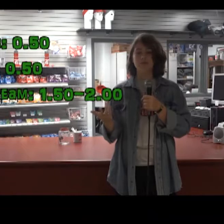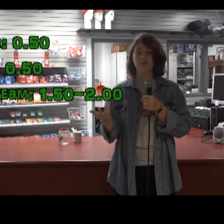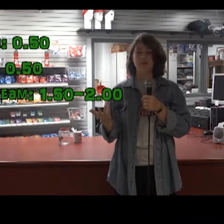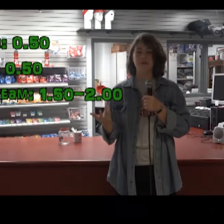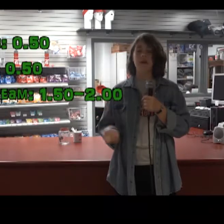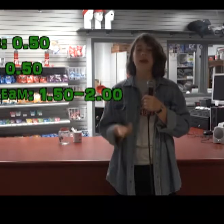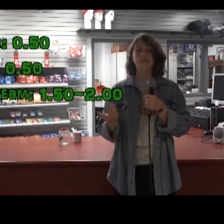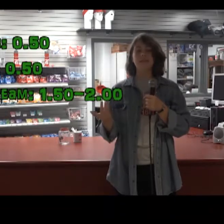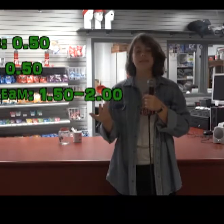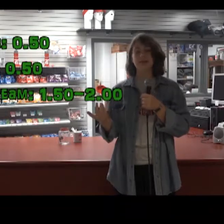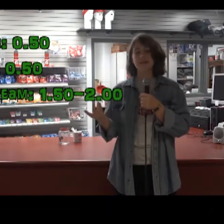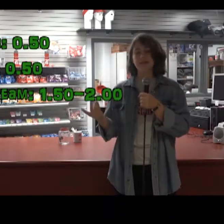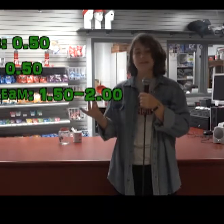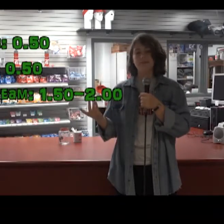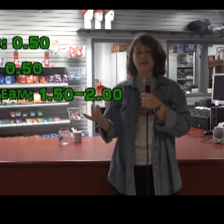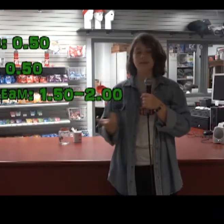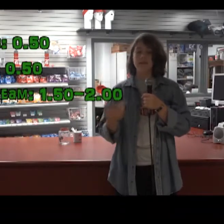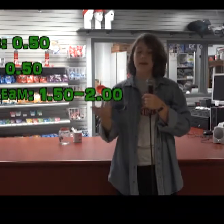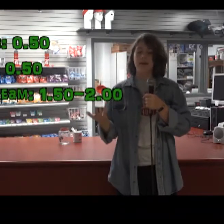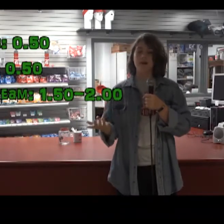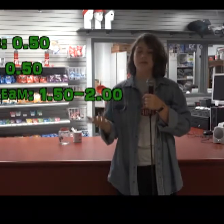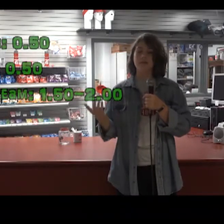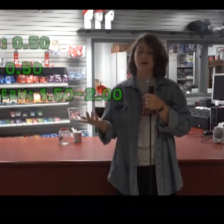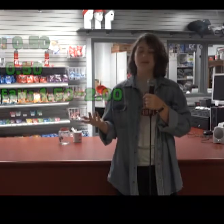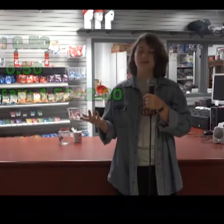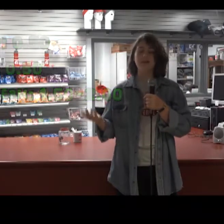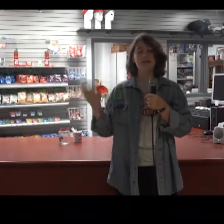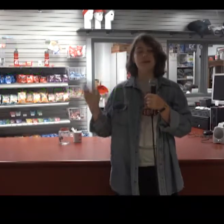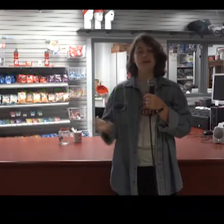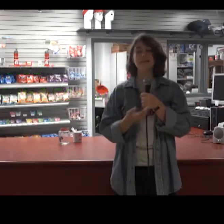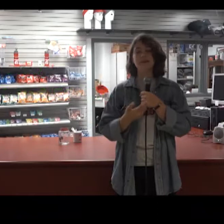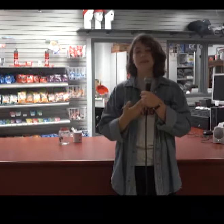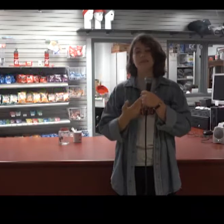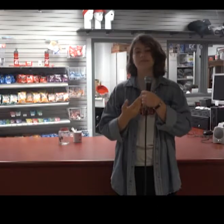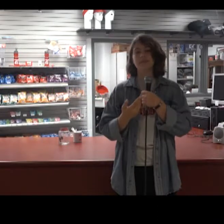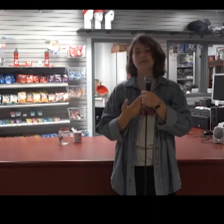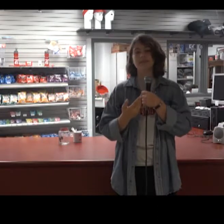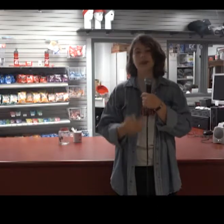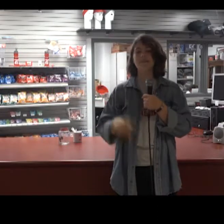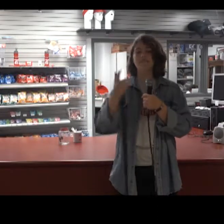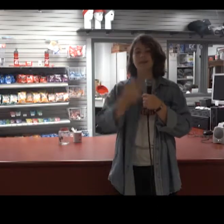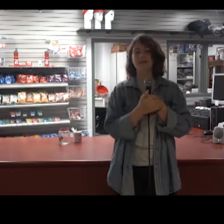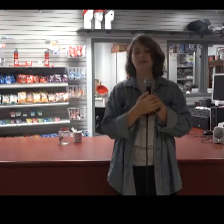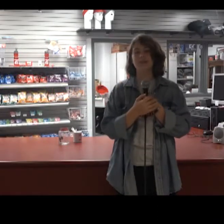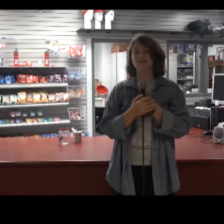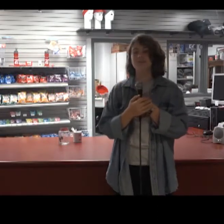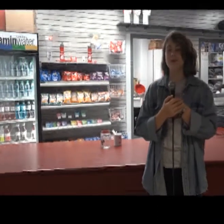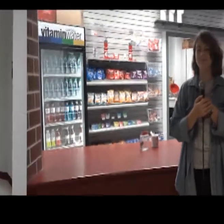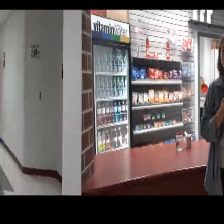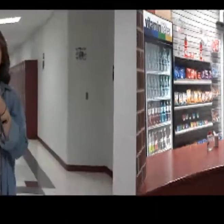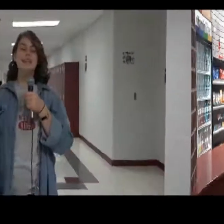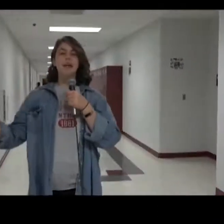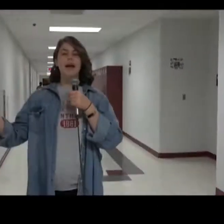Fresh frozen yogurt, and with the discount that they give on Fridays, making it cost $1.50, and the crazy selection of flavors that they have, it's worth the extra